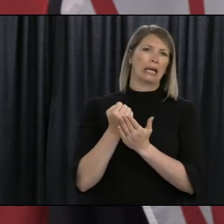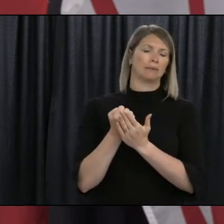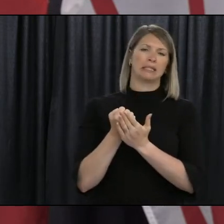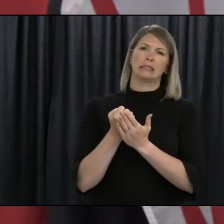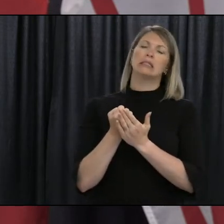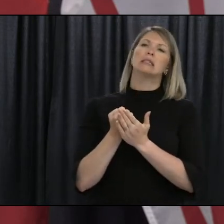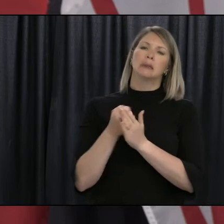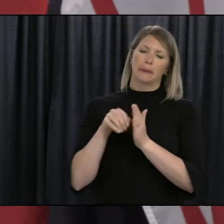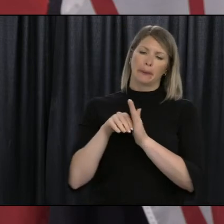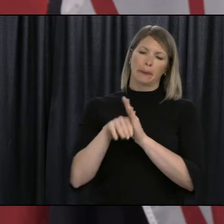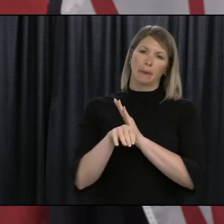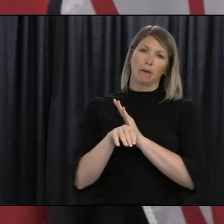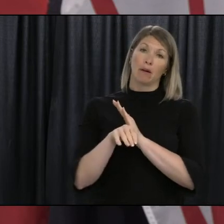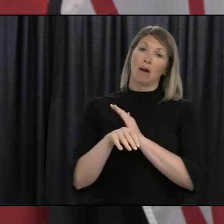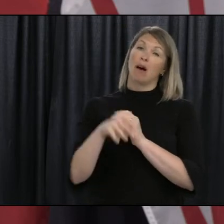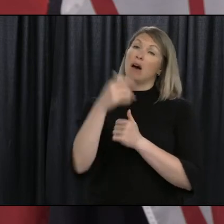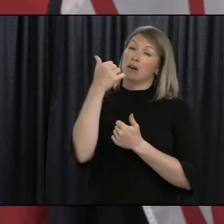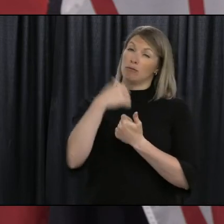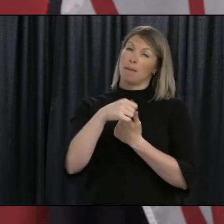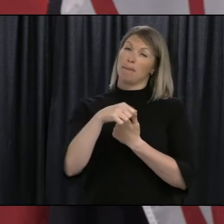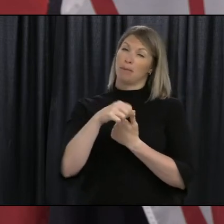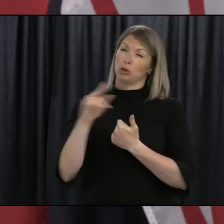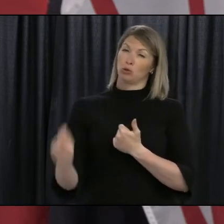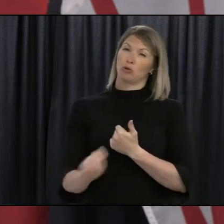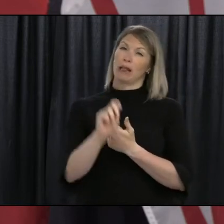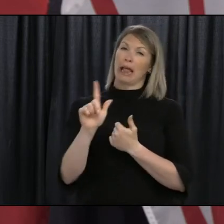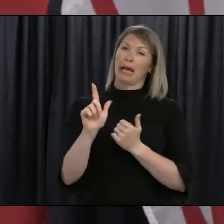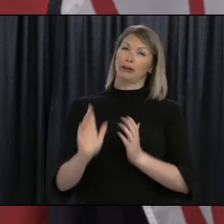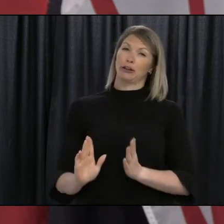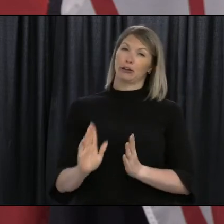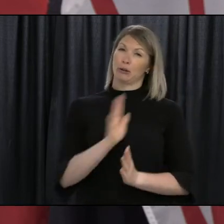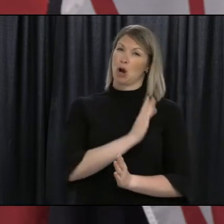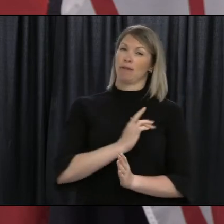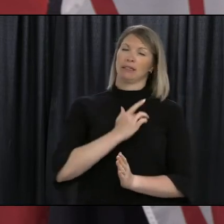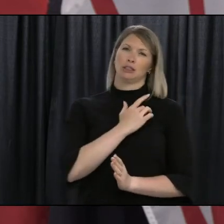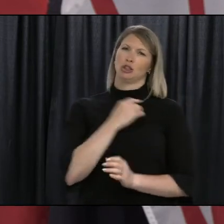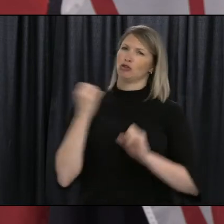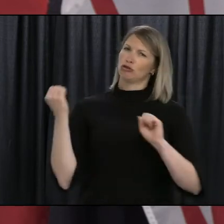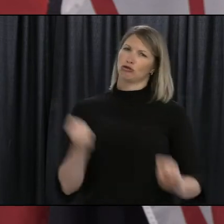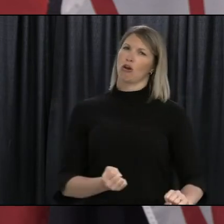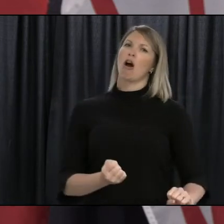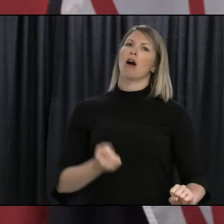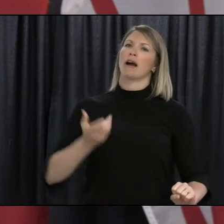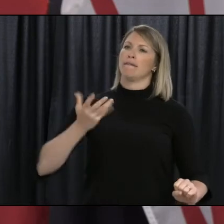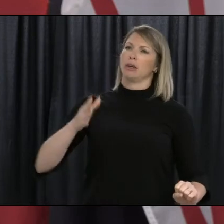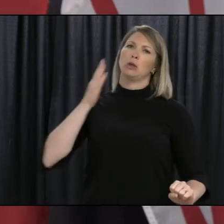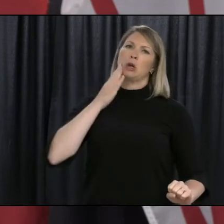history of overcoming adversity. I know we can get through this together.